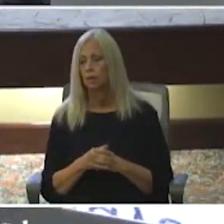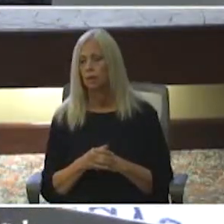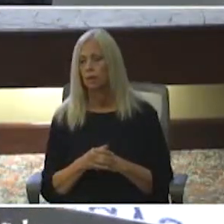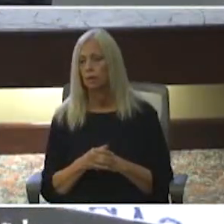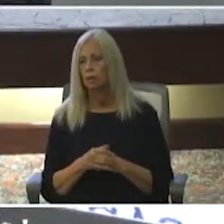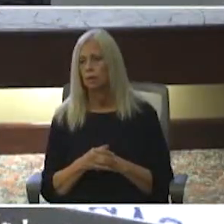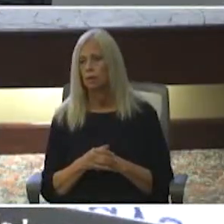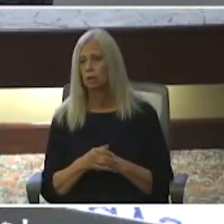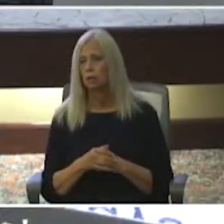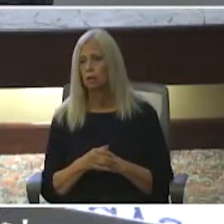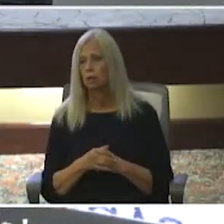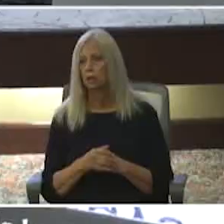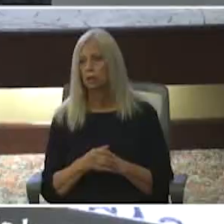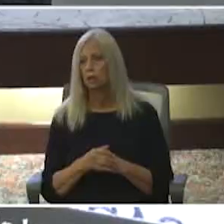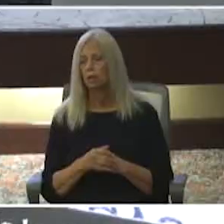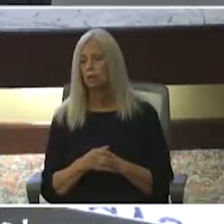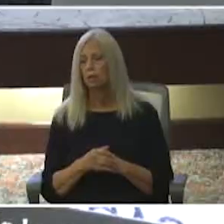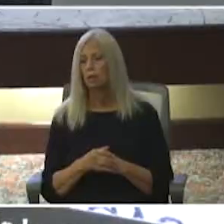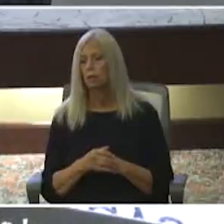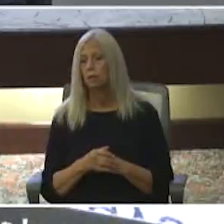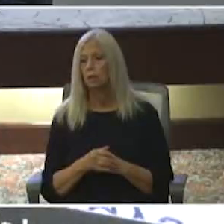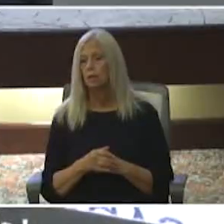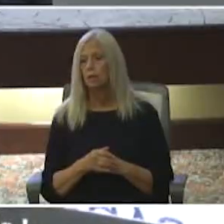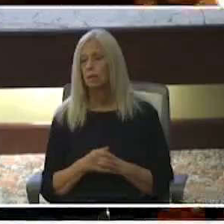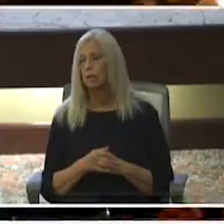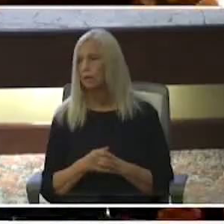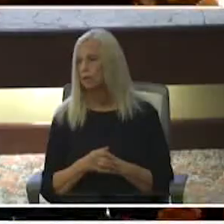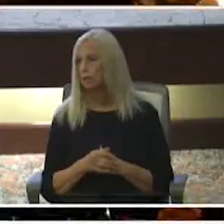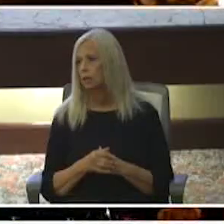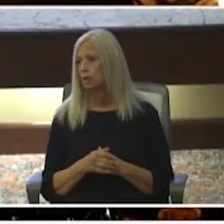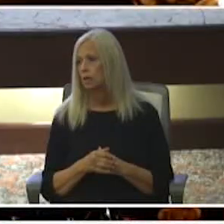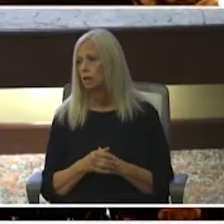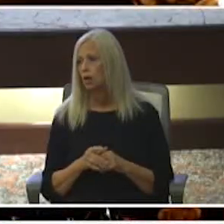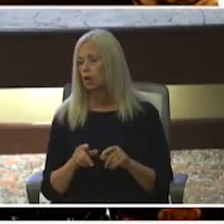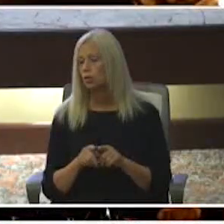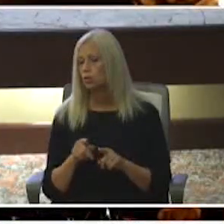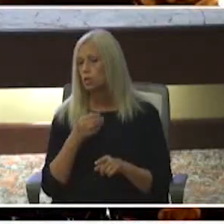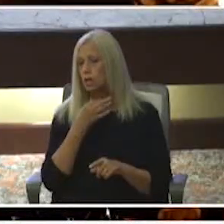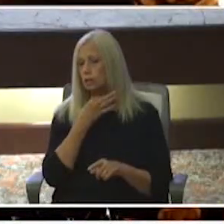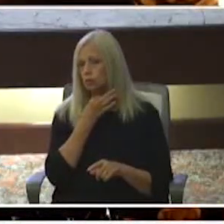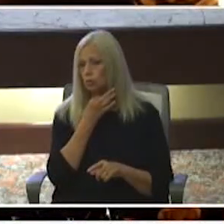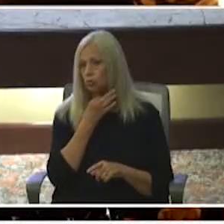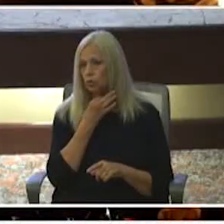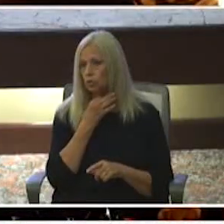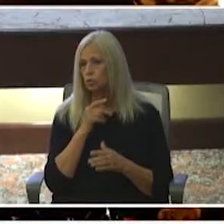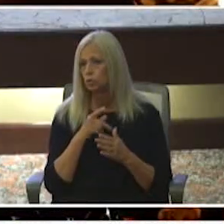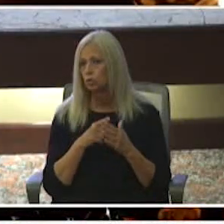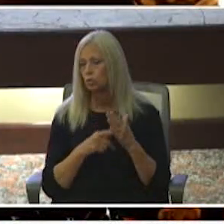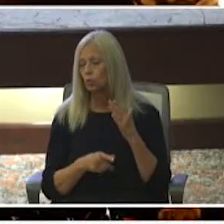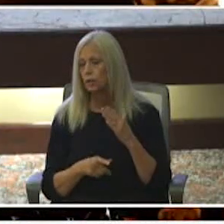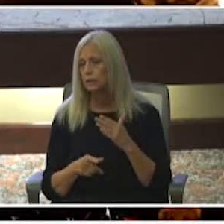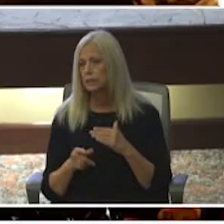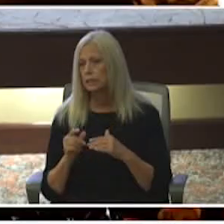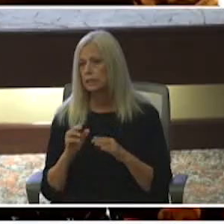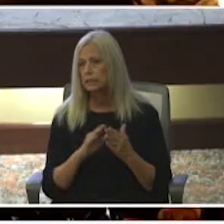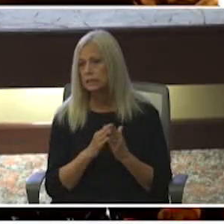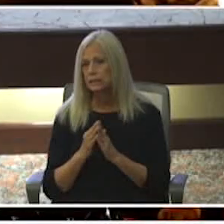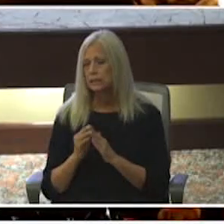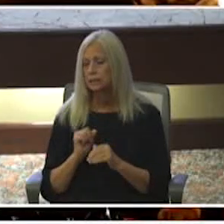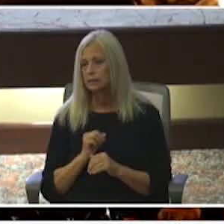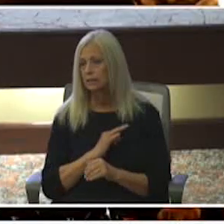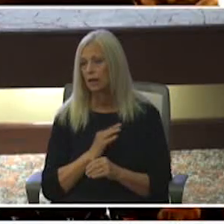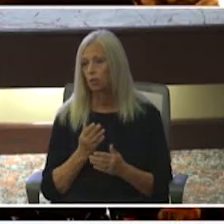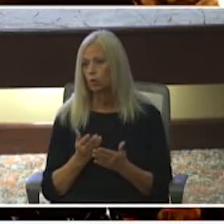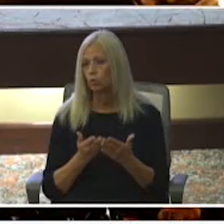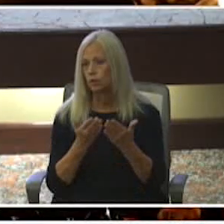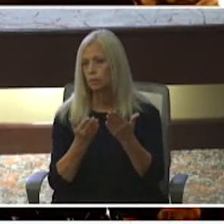had a chance to look at it. So and I would also be curious what is city staff's recommendations?